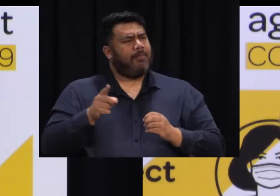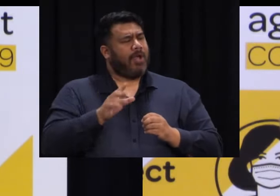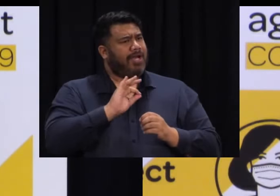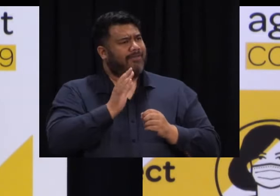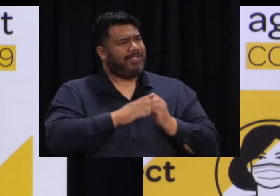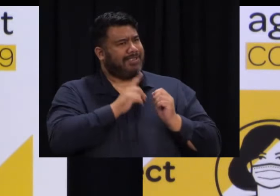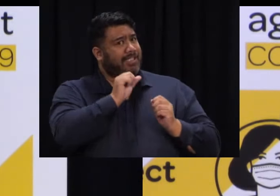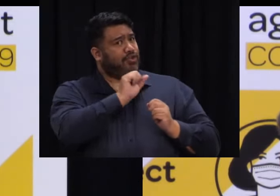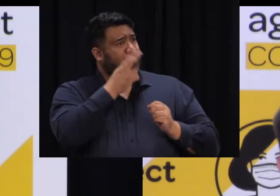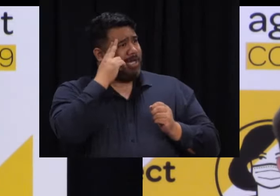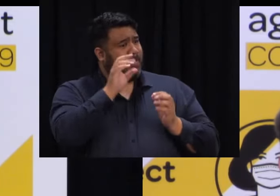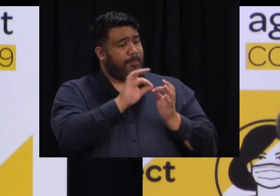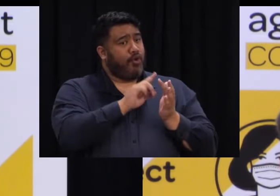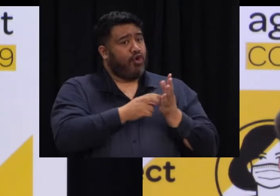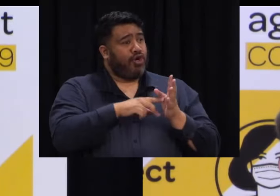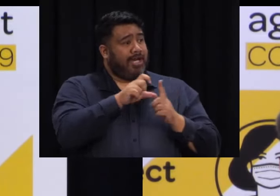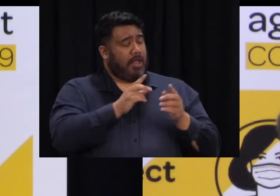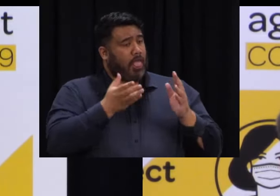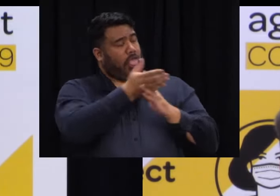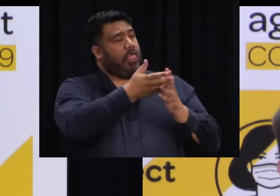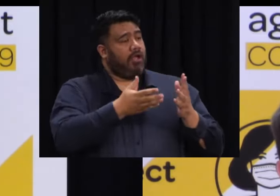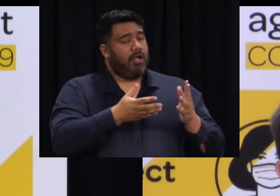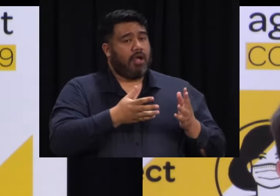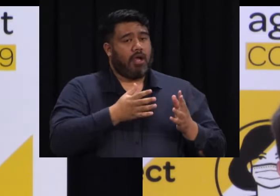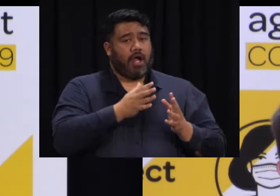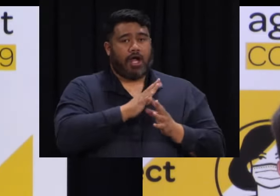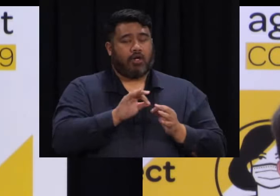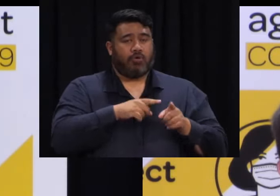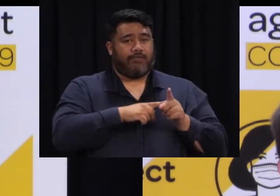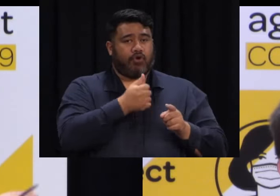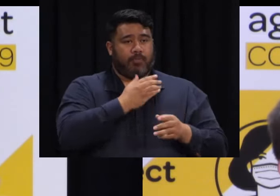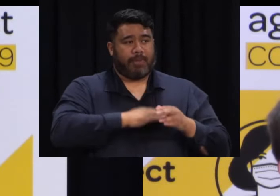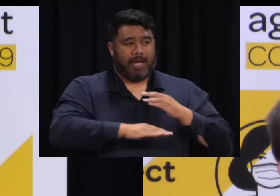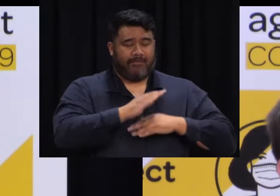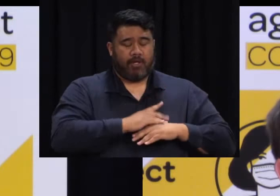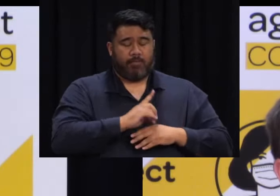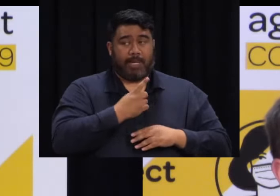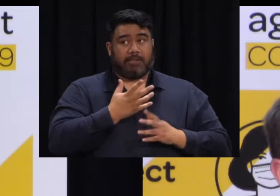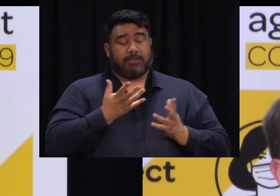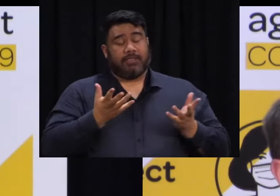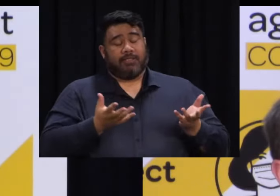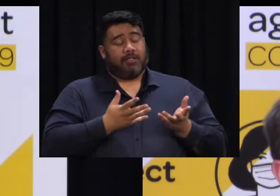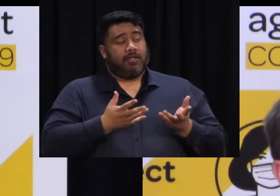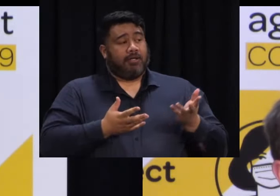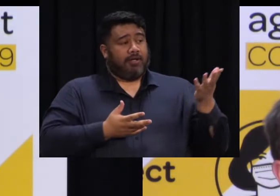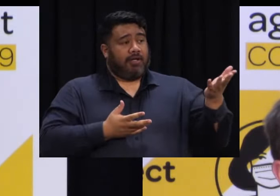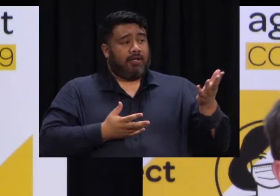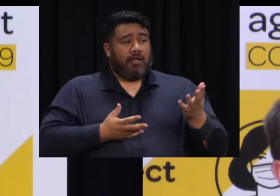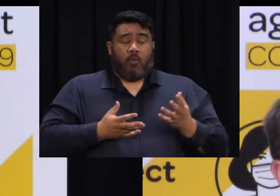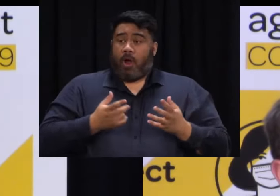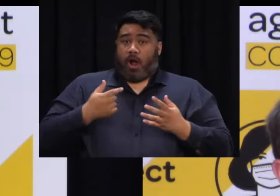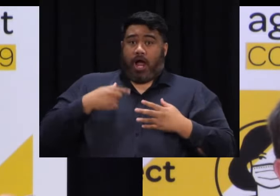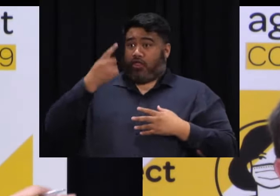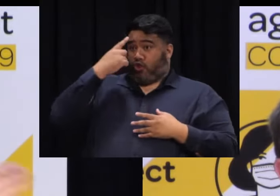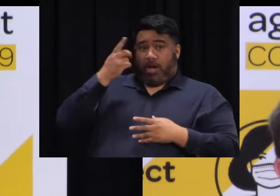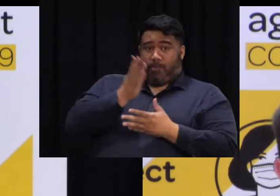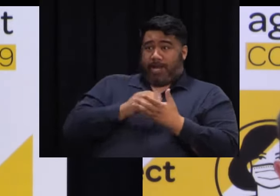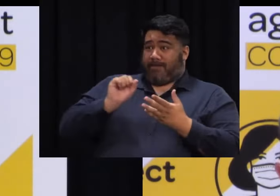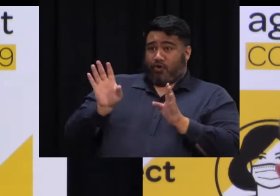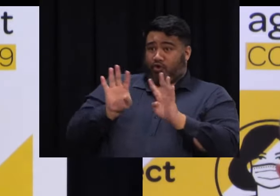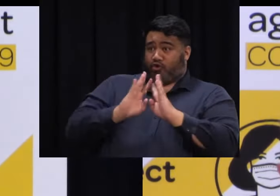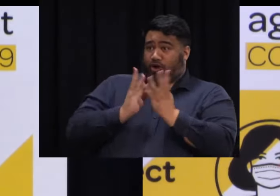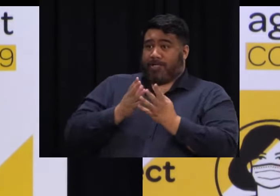name, Bernard, but I'm going to let you off. I don't want to reward bad behaviour, though, so I'm then going to stick with my loop round. Sure, my hand gave